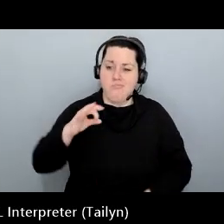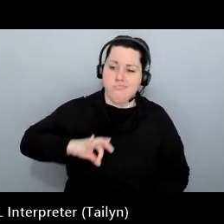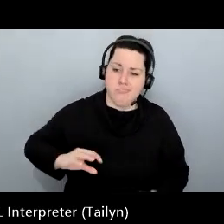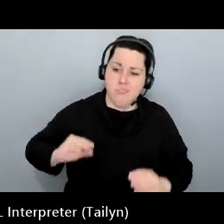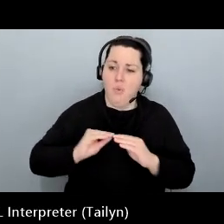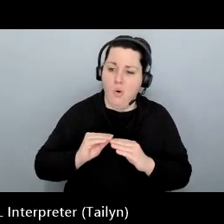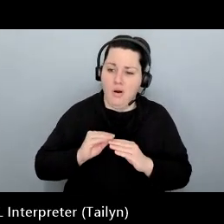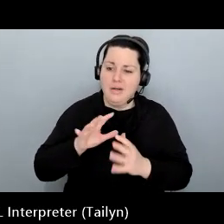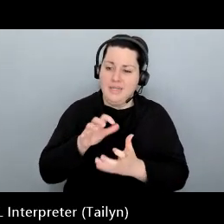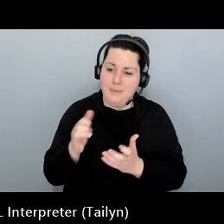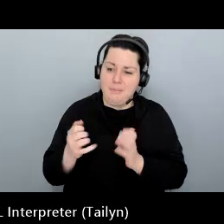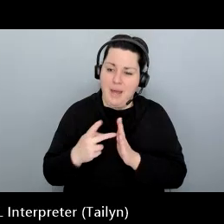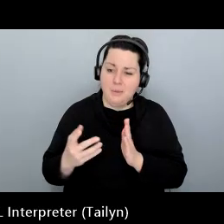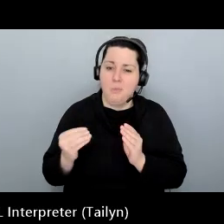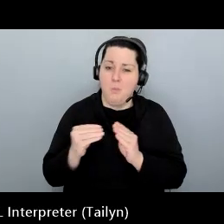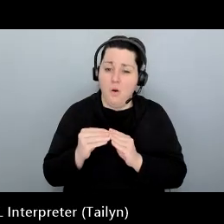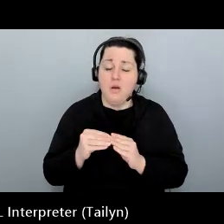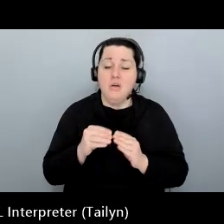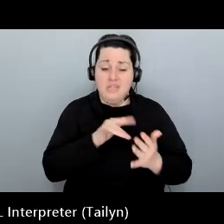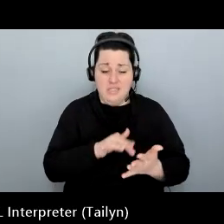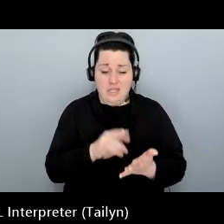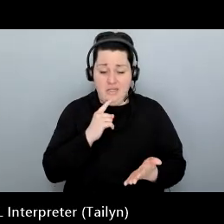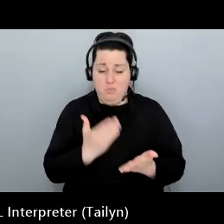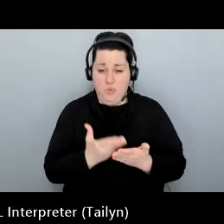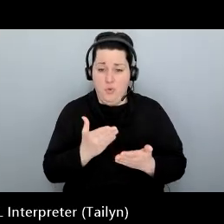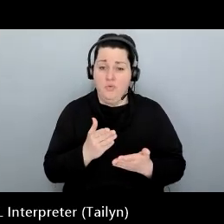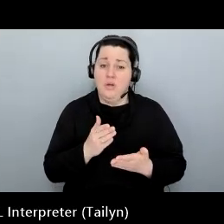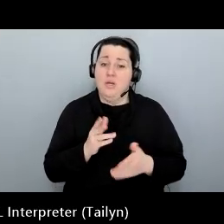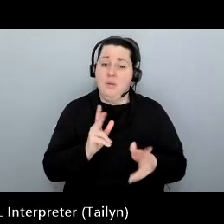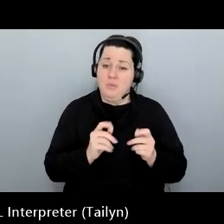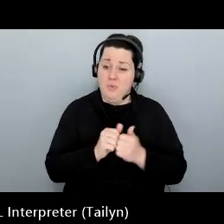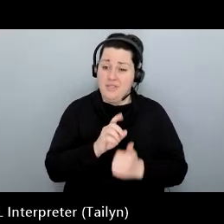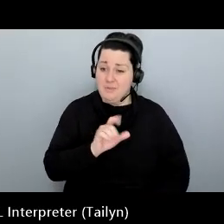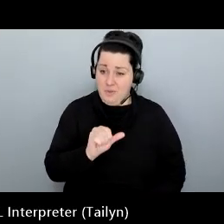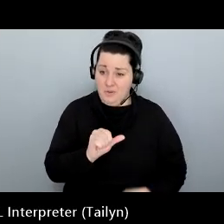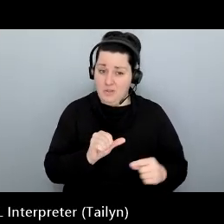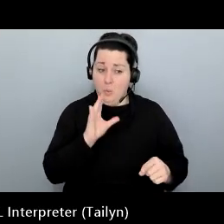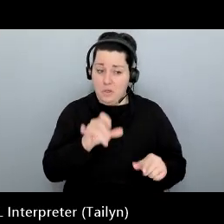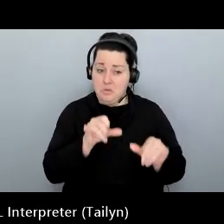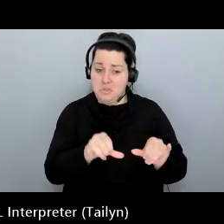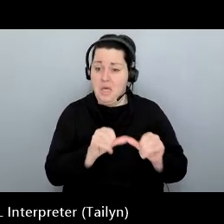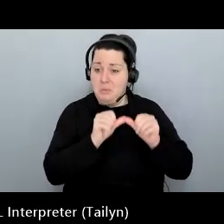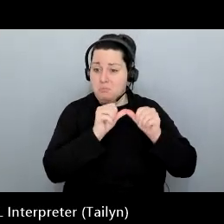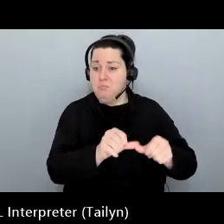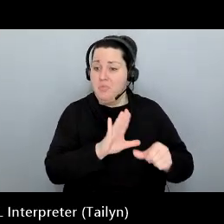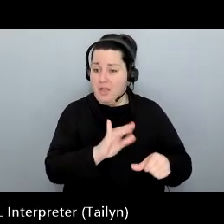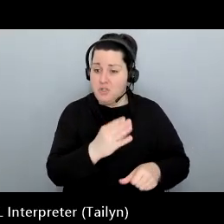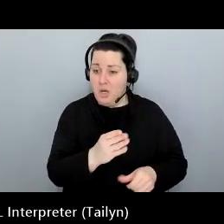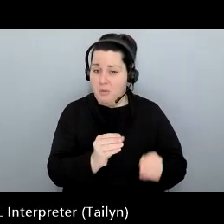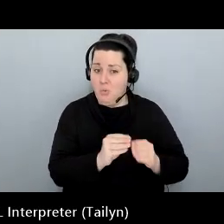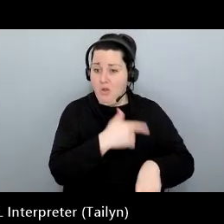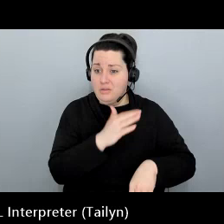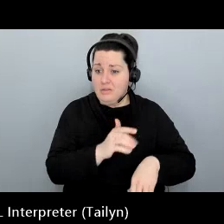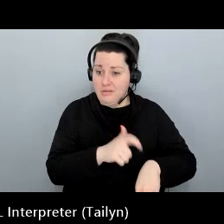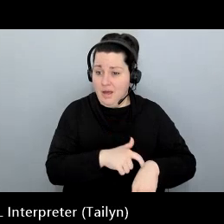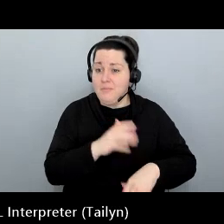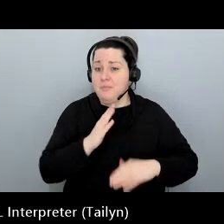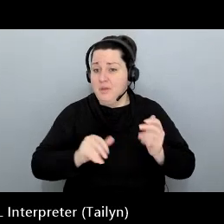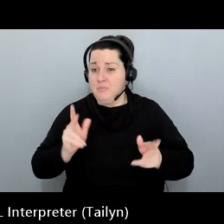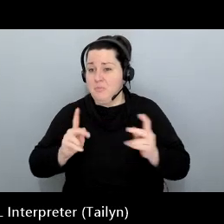that people with disabilities usually stay at jobs longer than people without